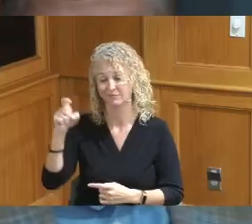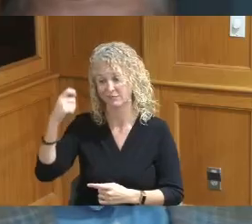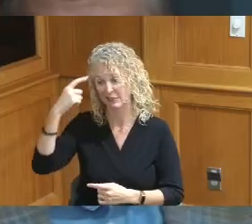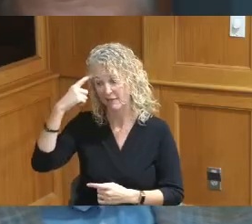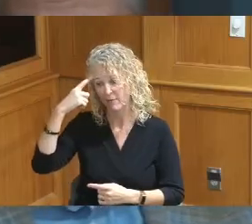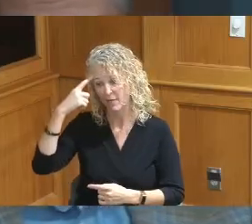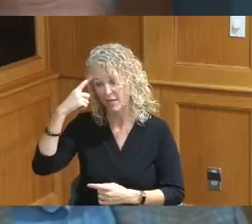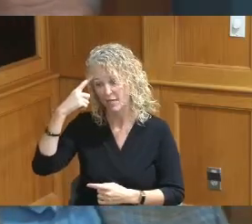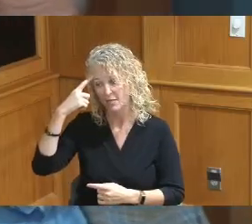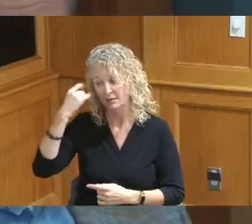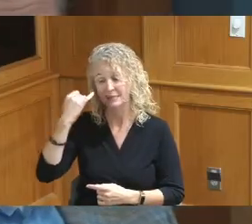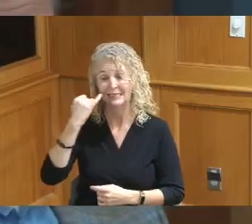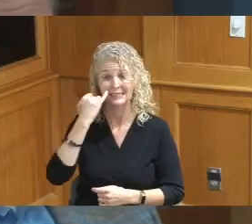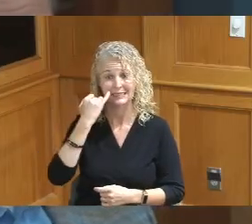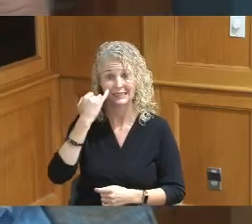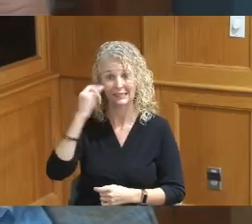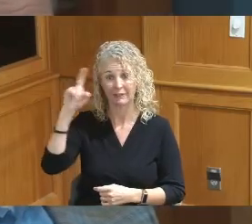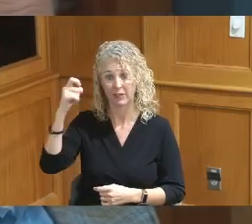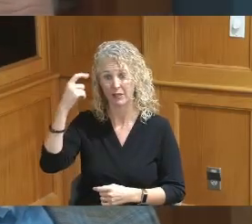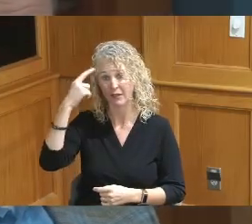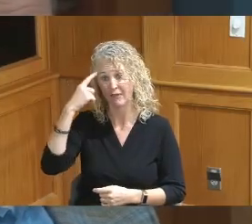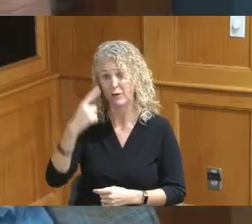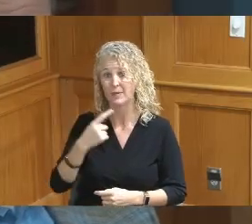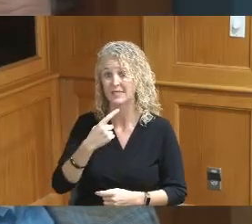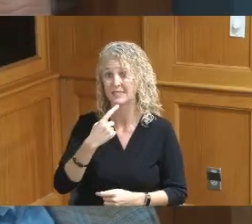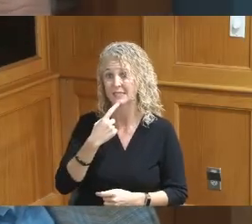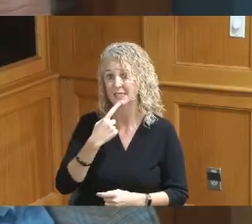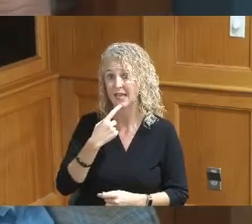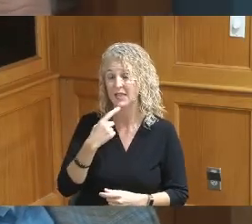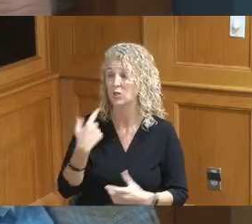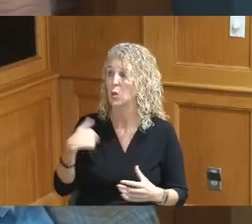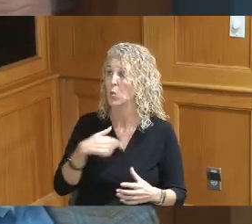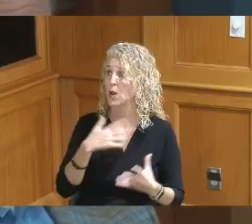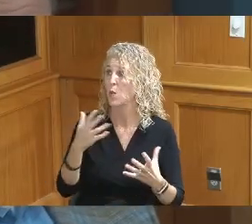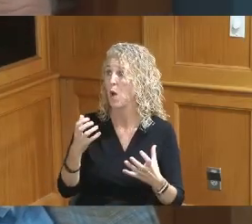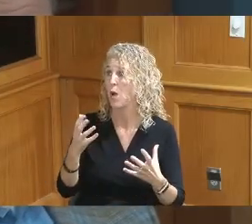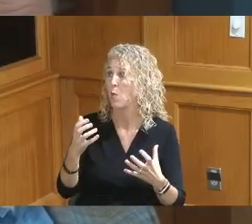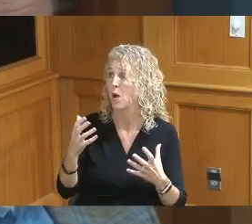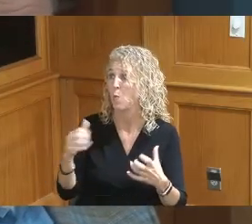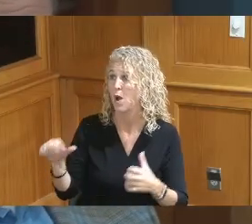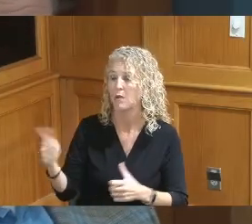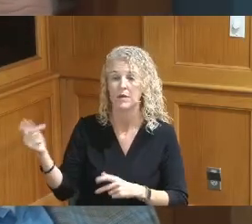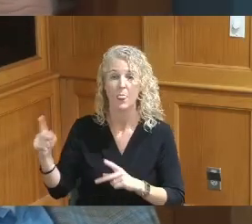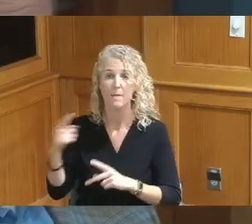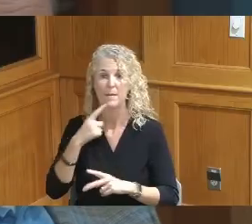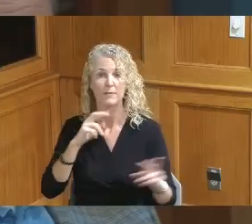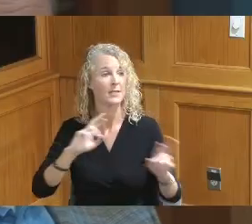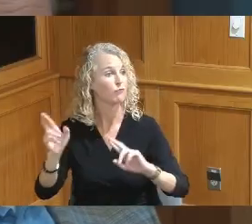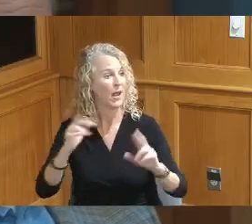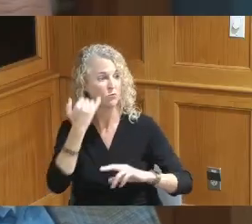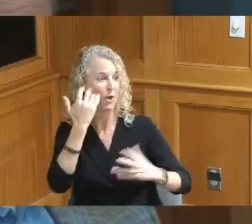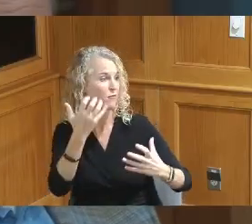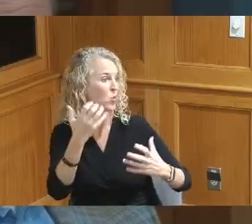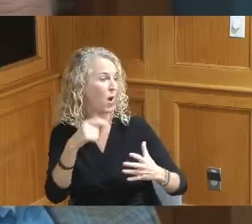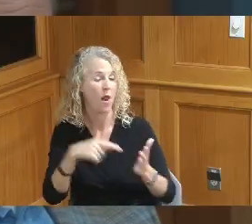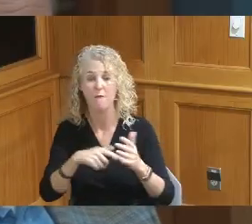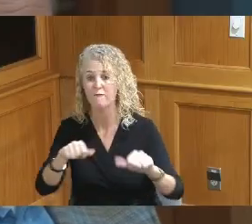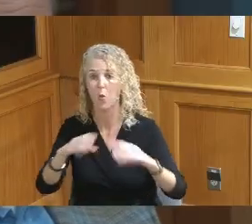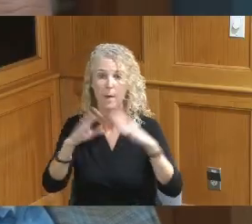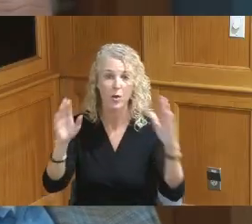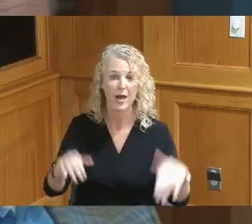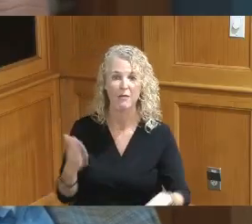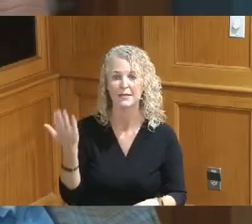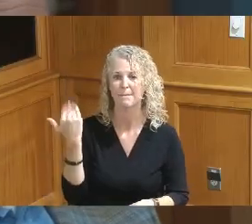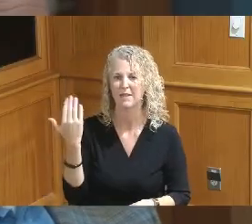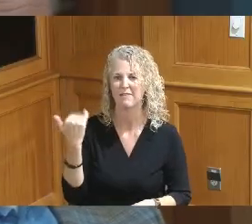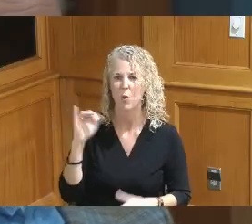government is when government starts to say we doing something, everybody run, all of a sudden developers, we ready to do it. If this was affordable housing was the word